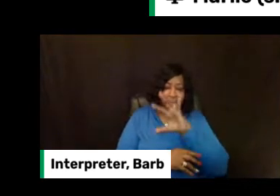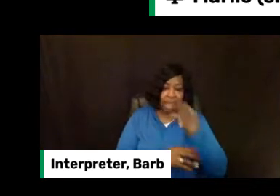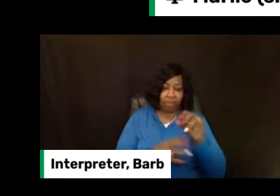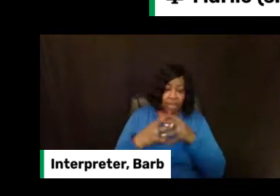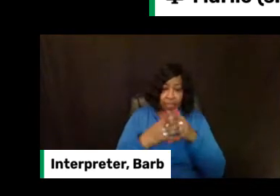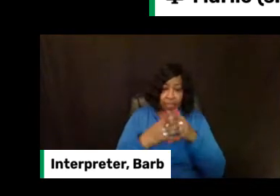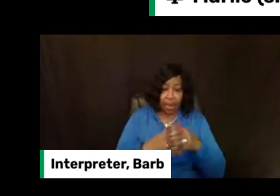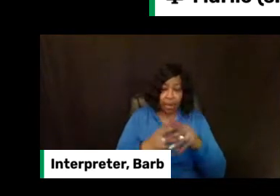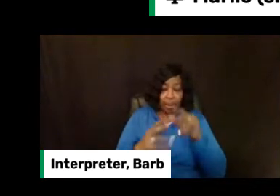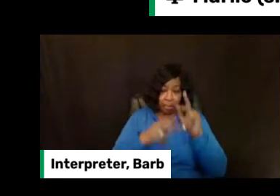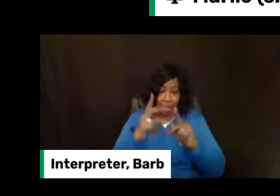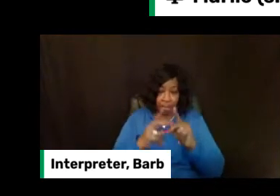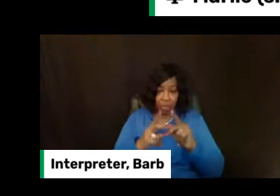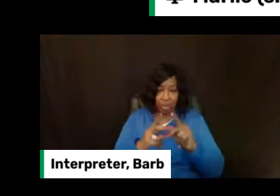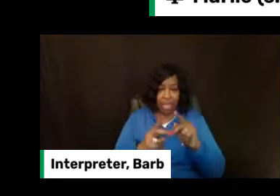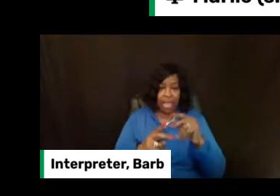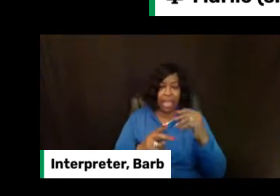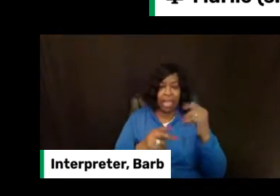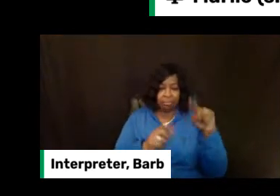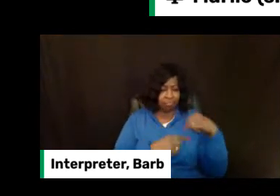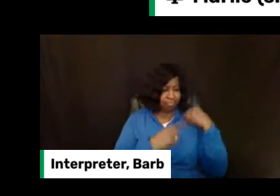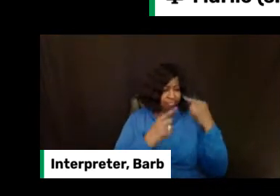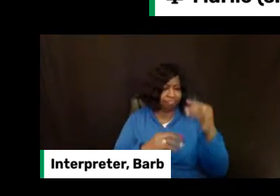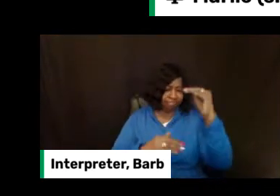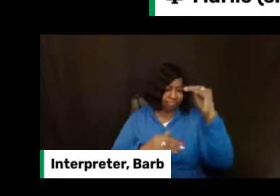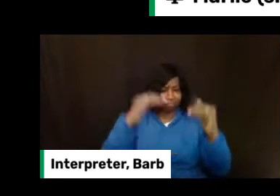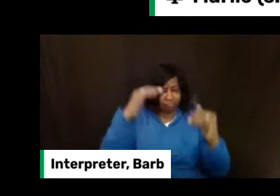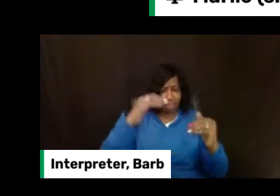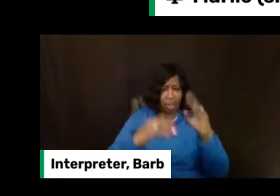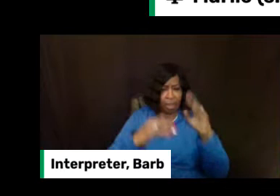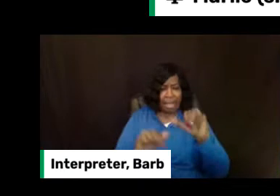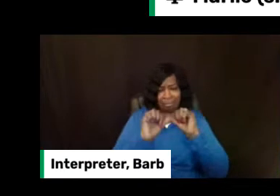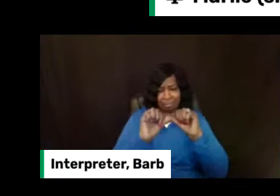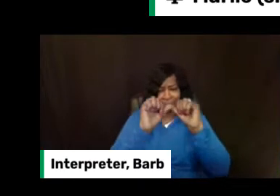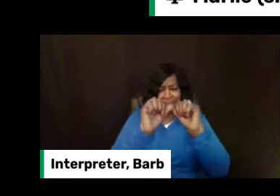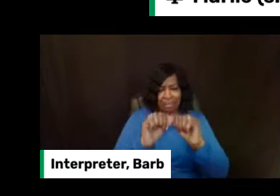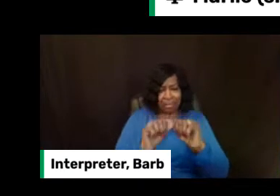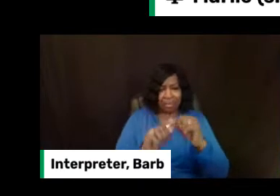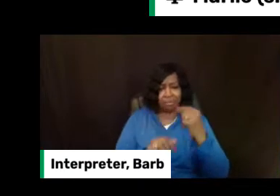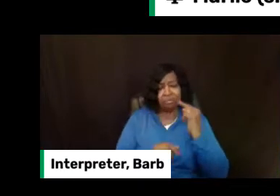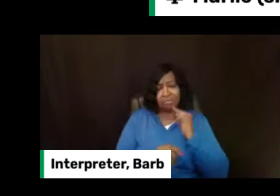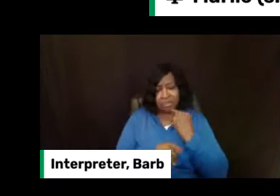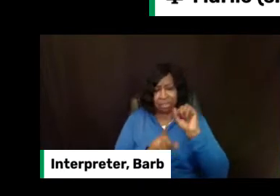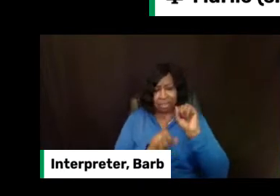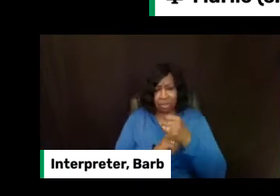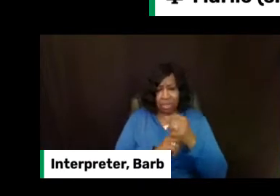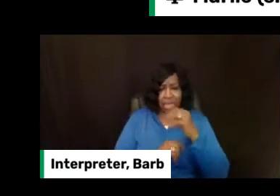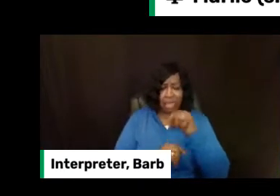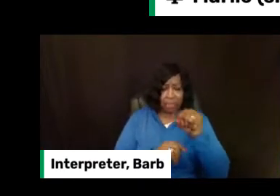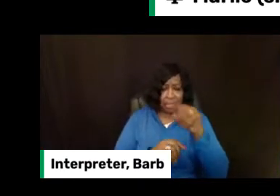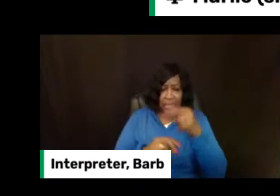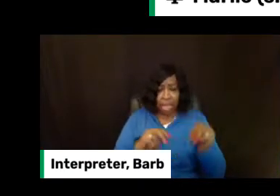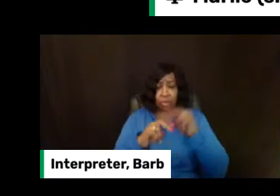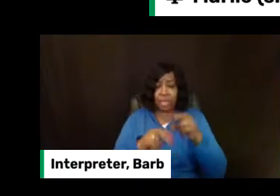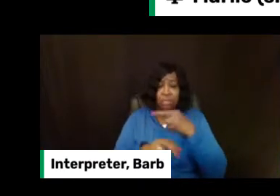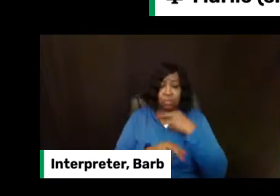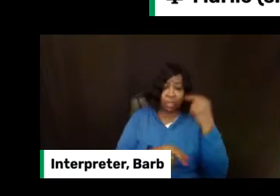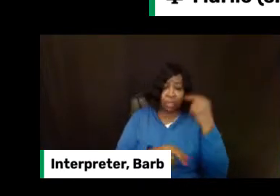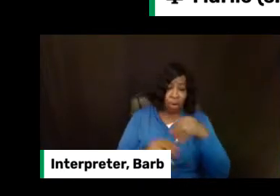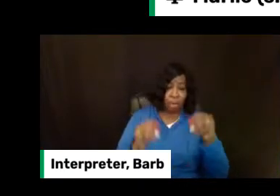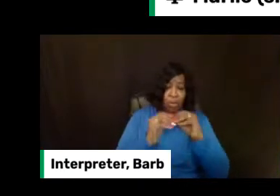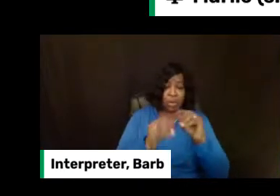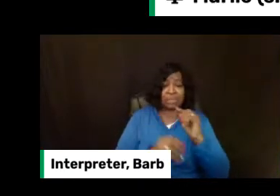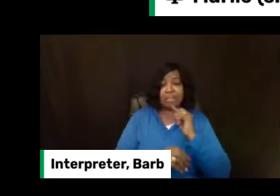been disproportionately affected by the chronic conditions that put them at increased risk for more severe illness